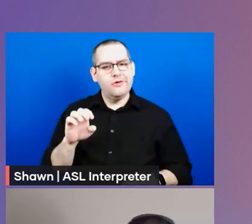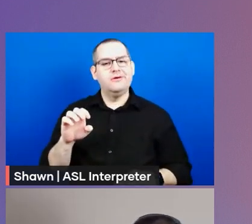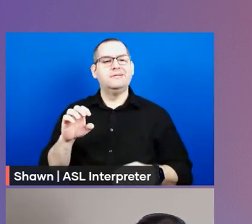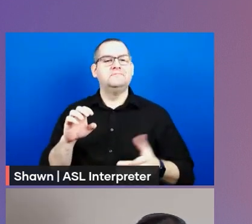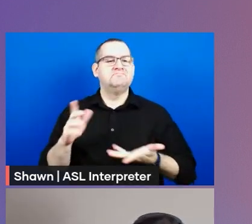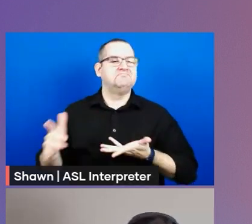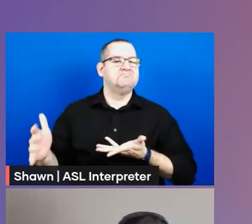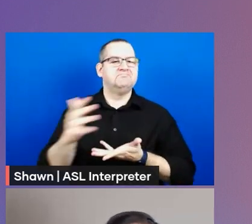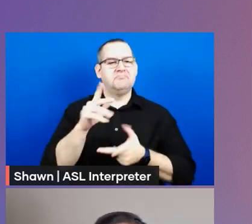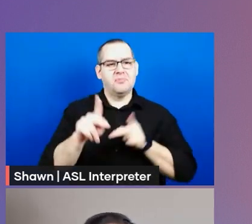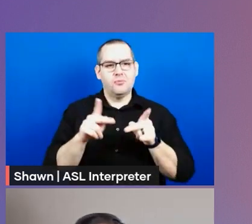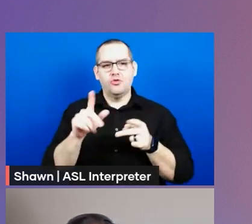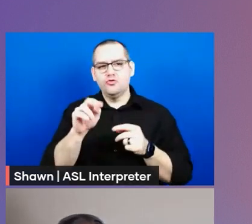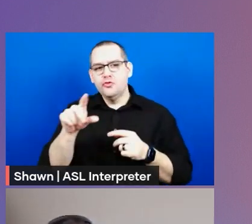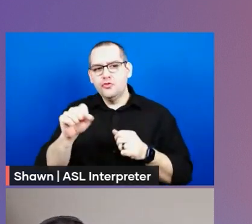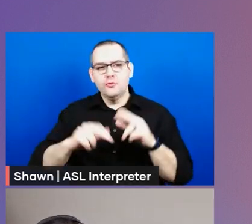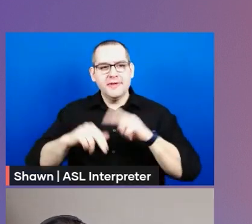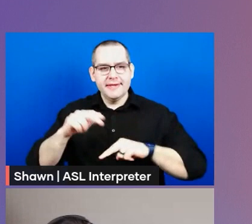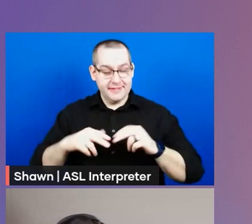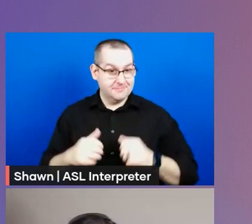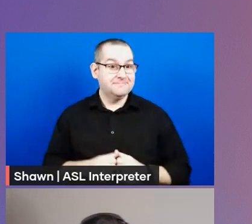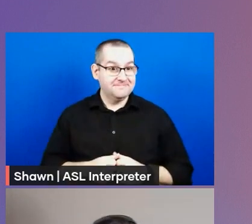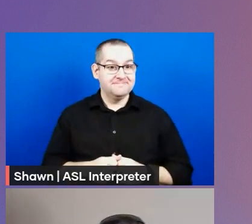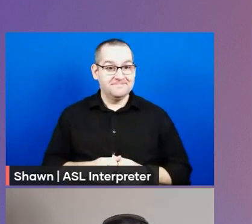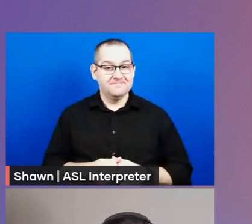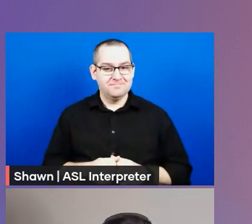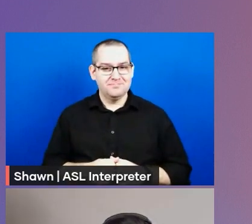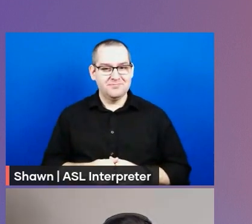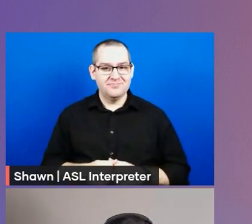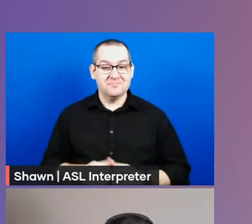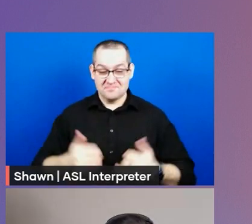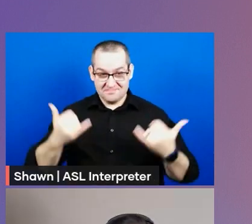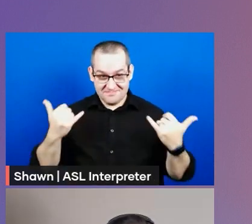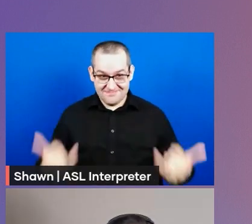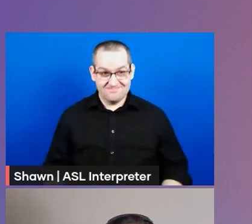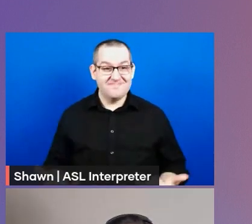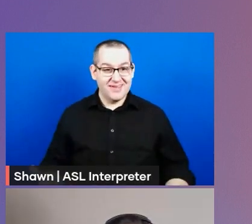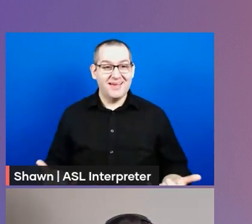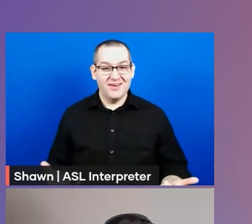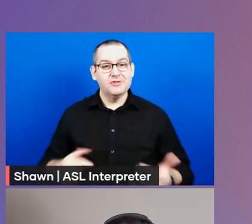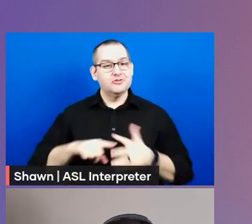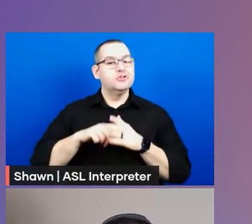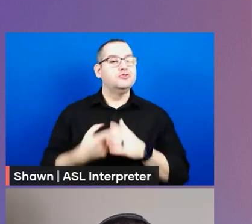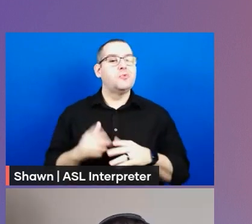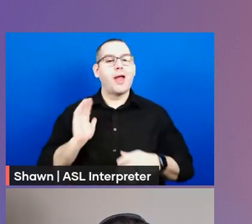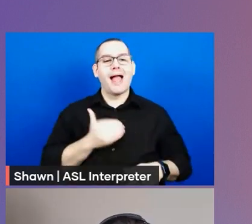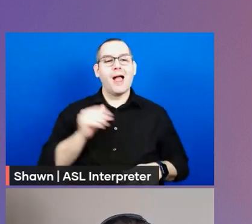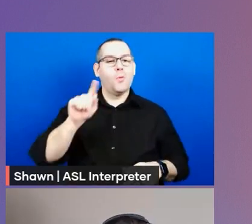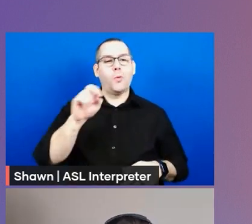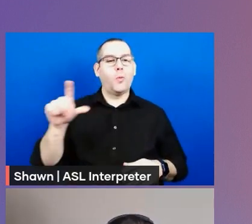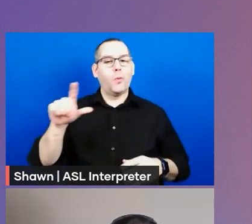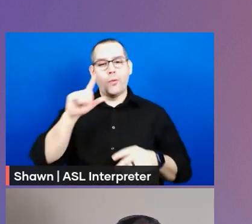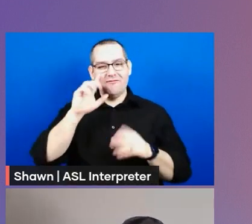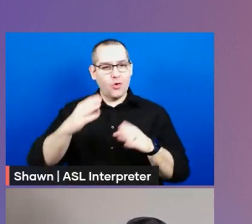work on open source tools. And so let's kick it off with the tools that we're going to be working with